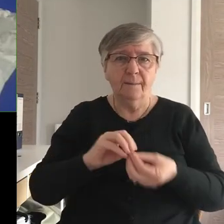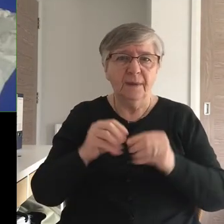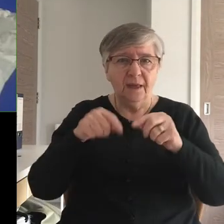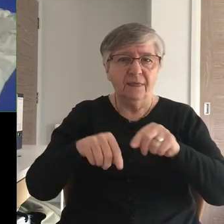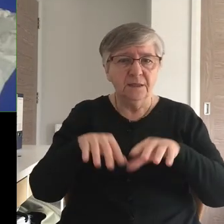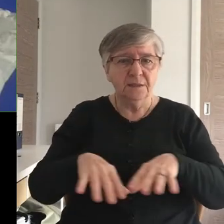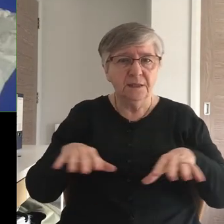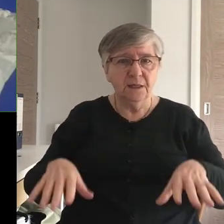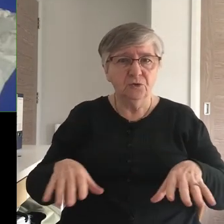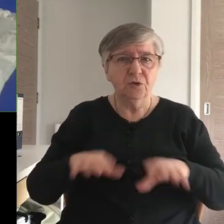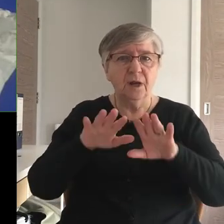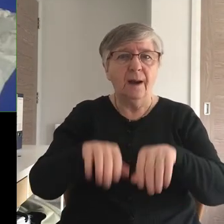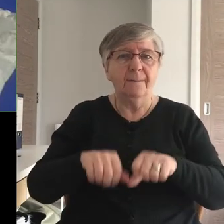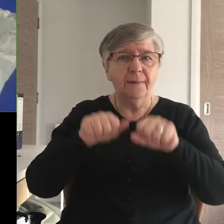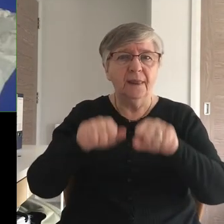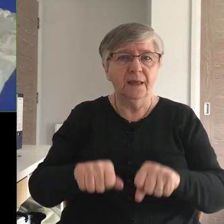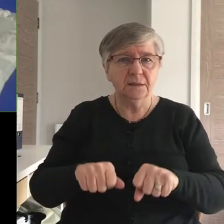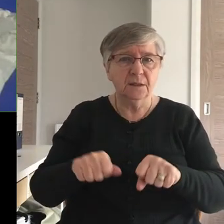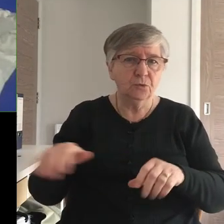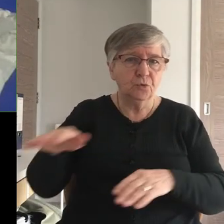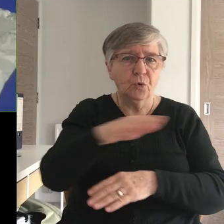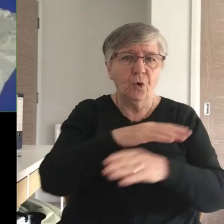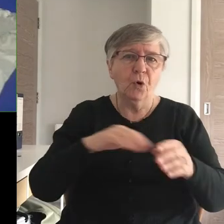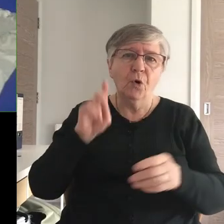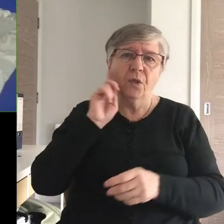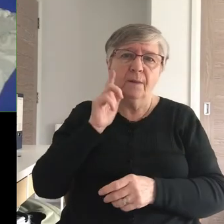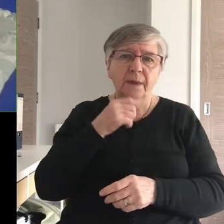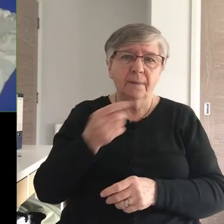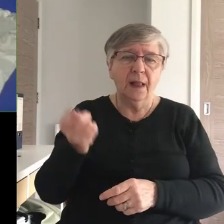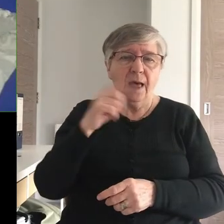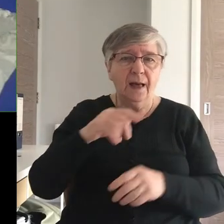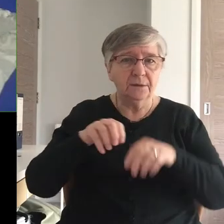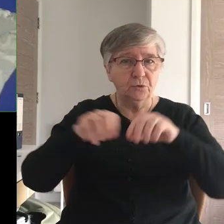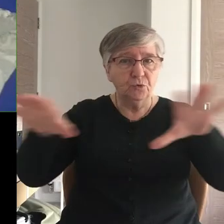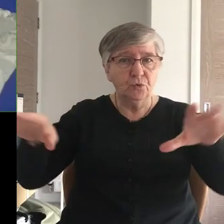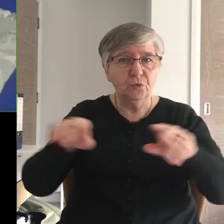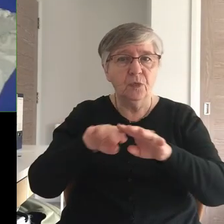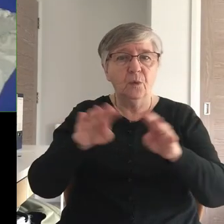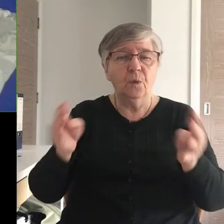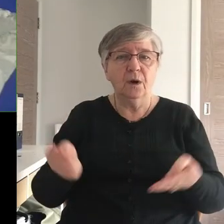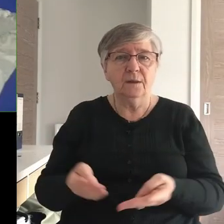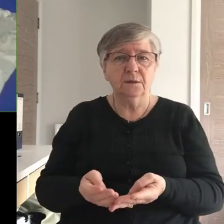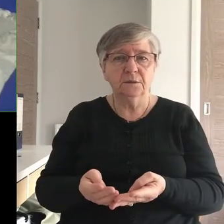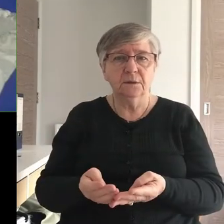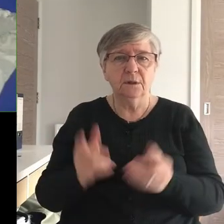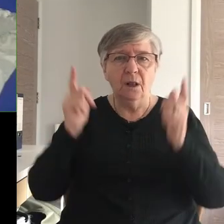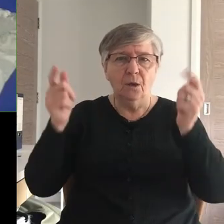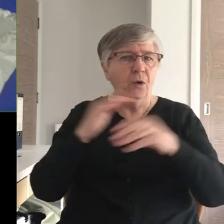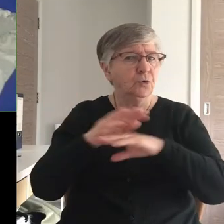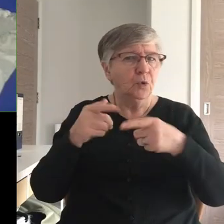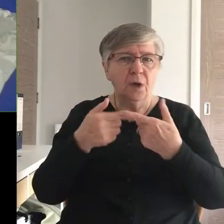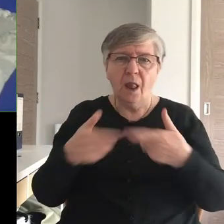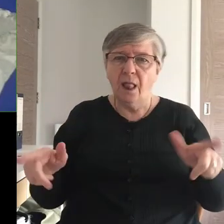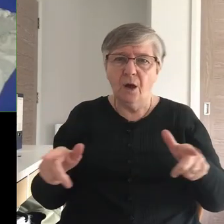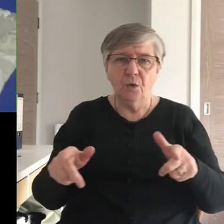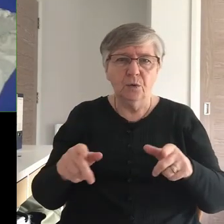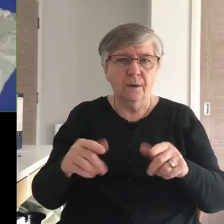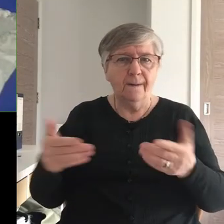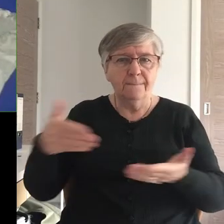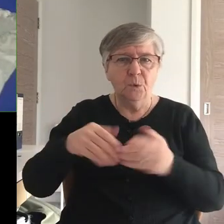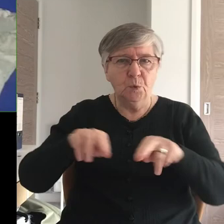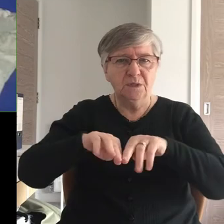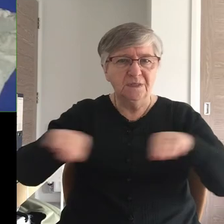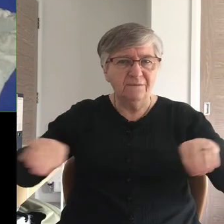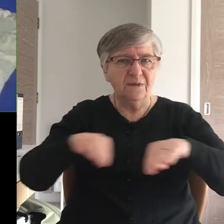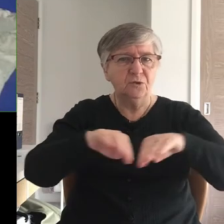Make this nation a blessing to its inhabitants and to the world. Lord, do not allow further division